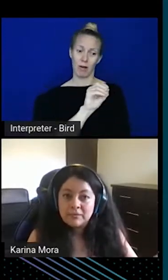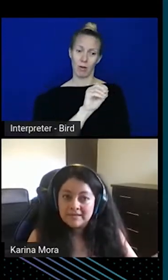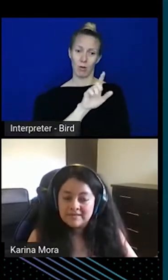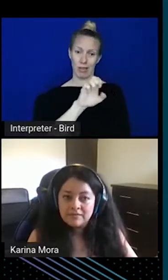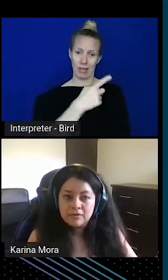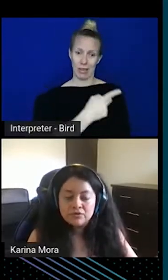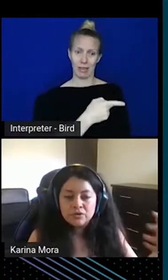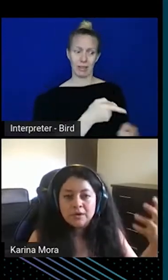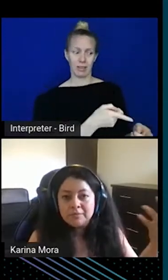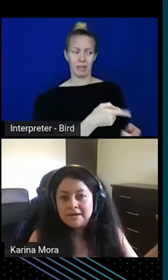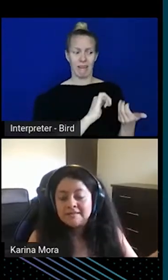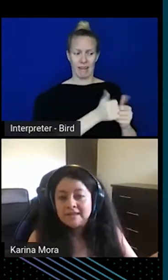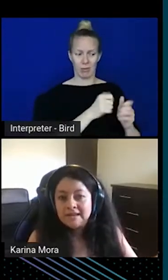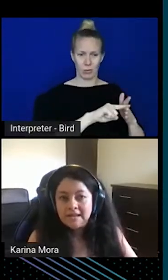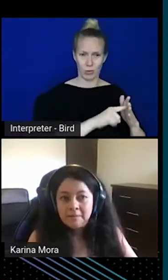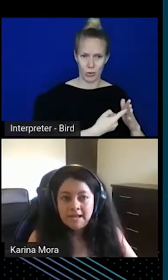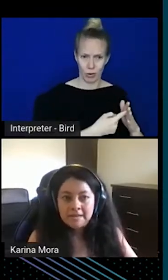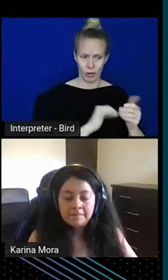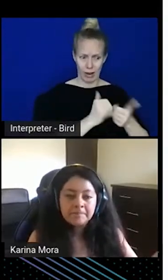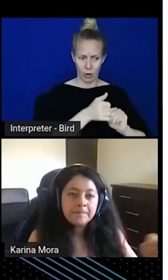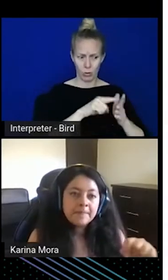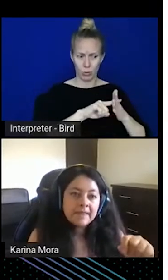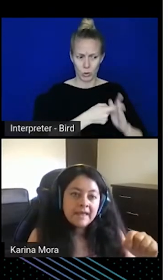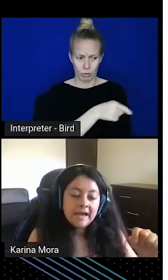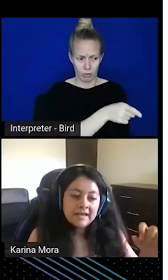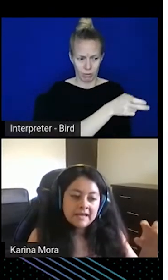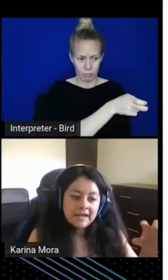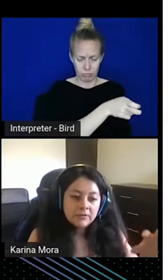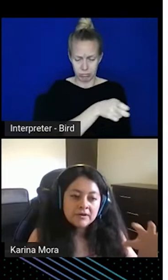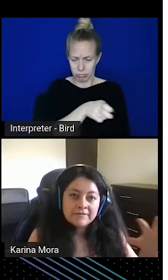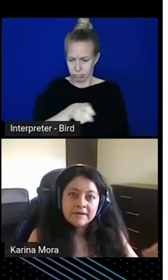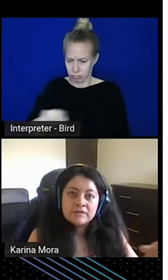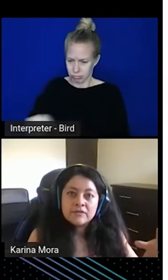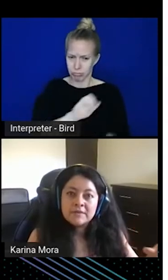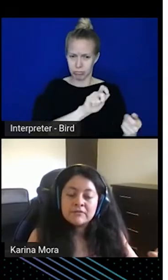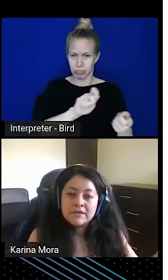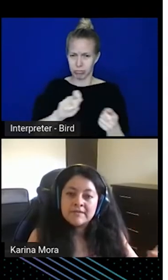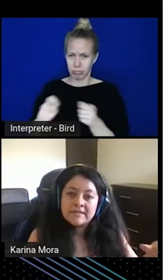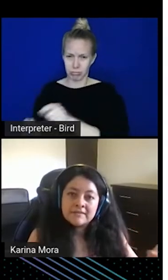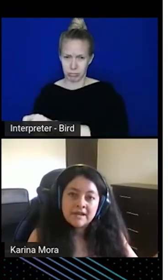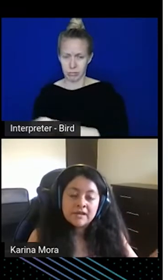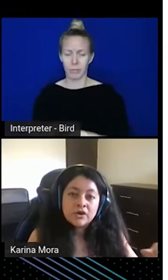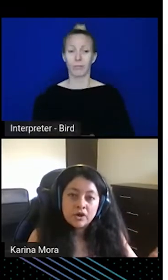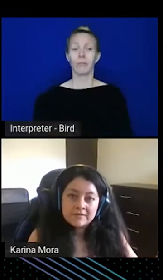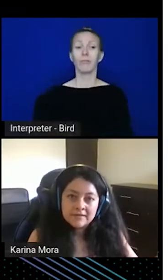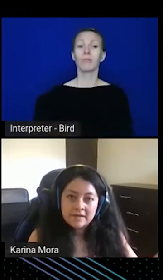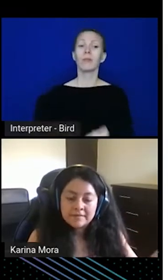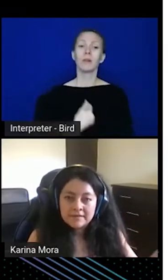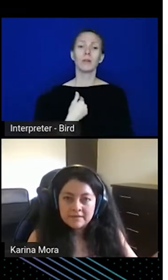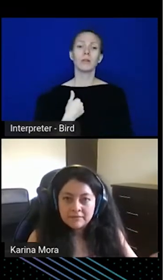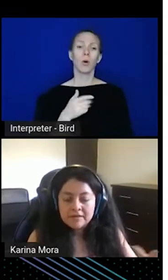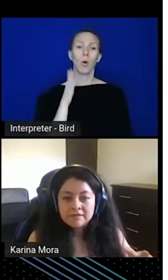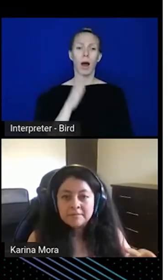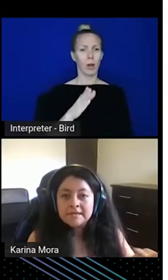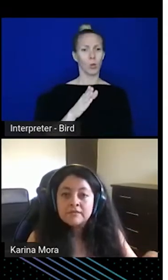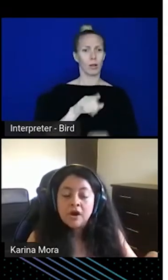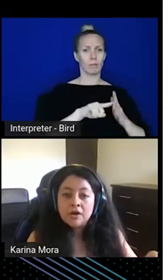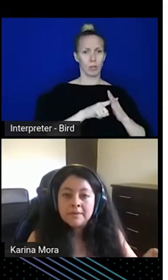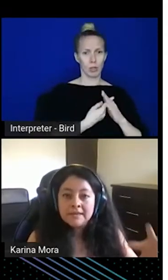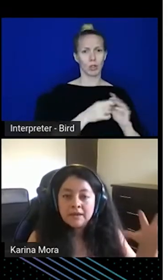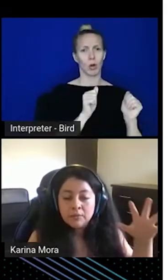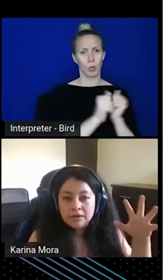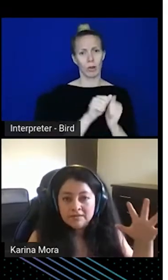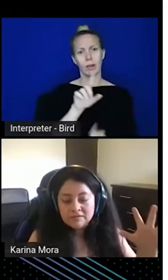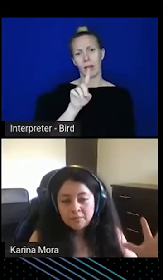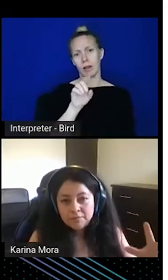to start with this evolution, what patterns can I apply? And I will refer to domain-driven design concepts in the rest of my